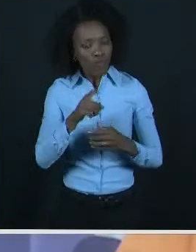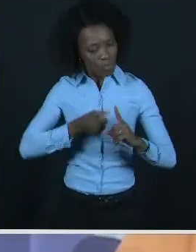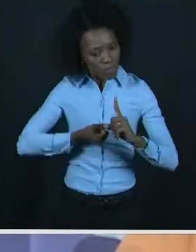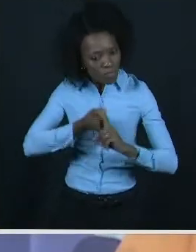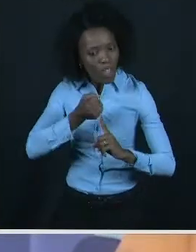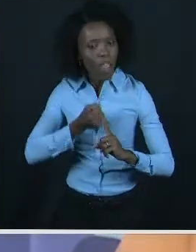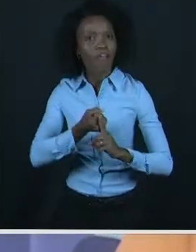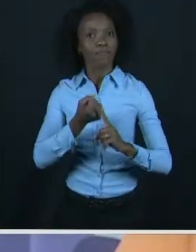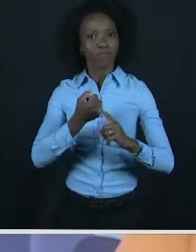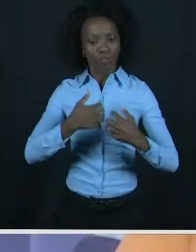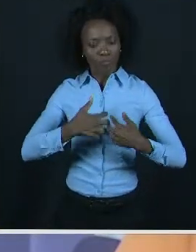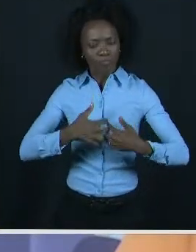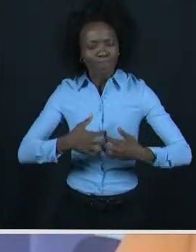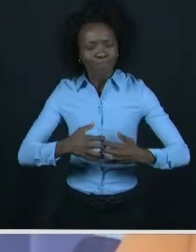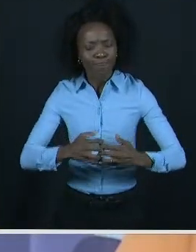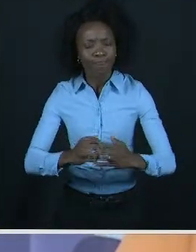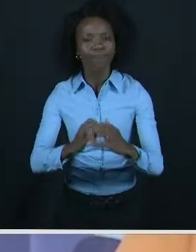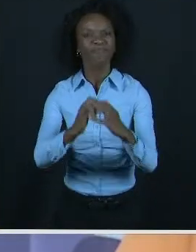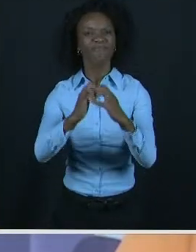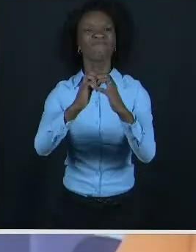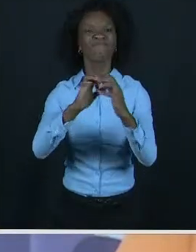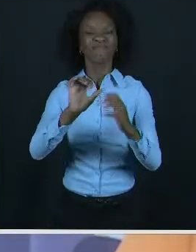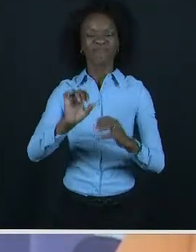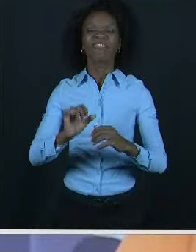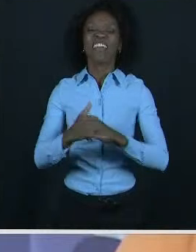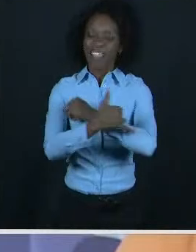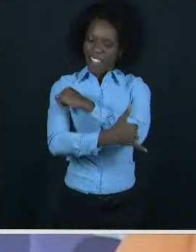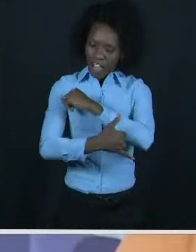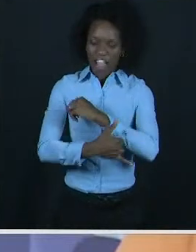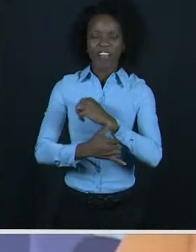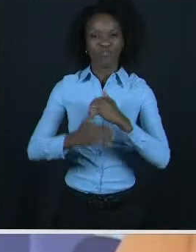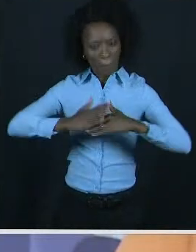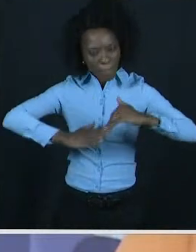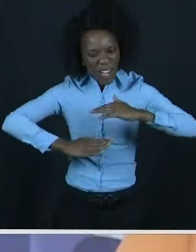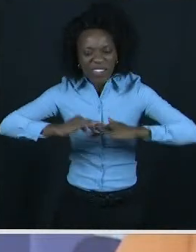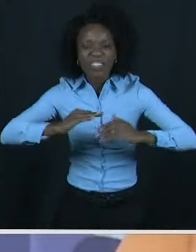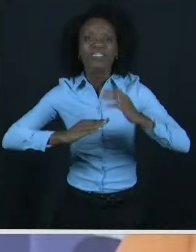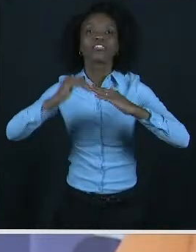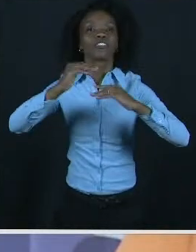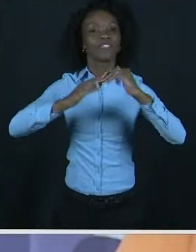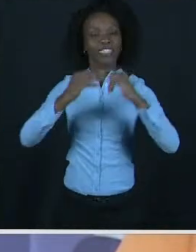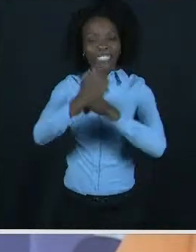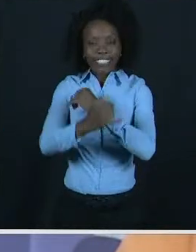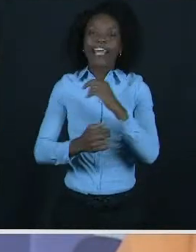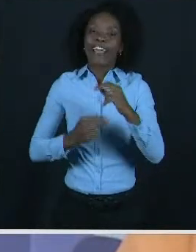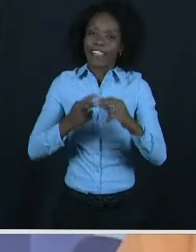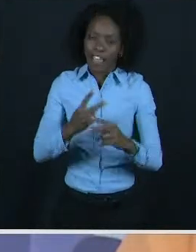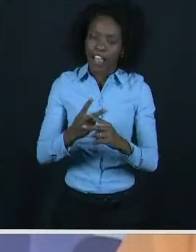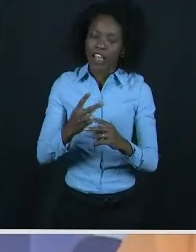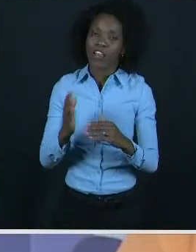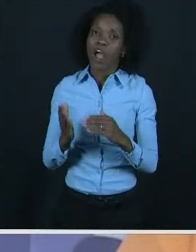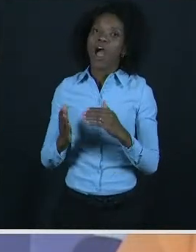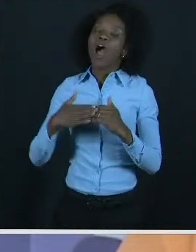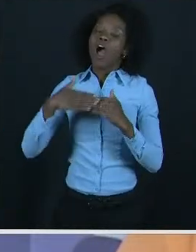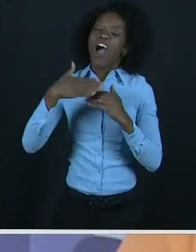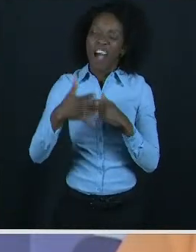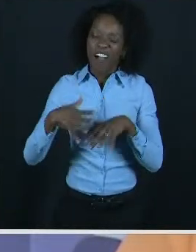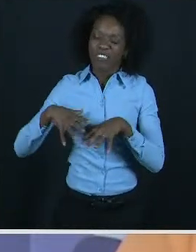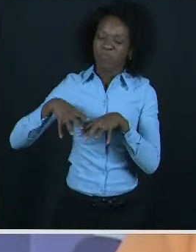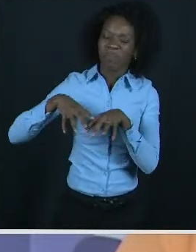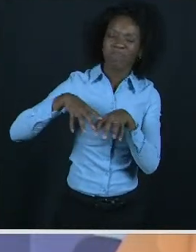efforts of rebuilding our country from the ashes of colonialism and ashes